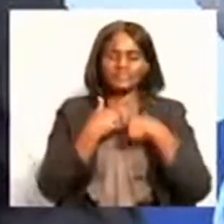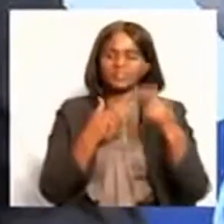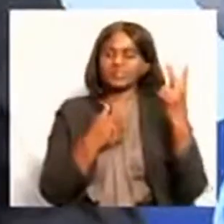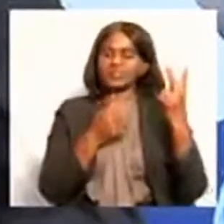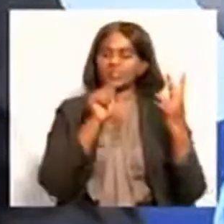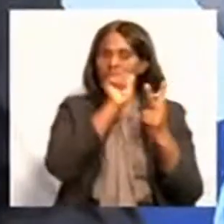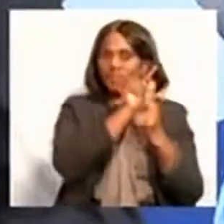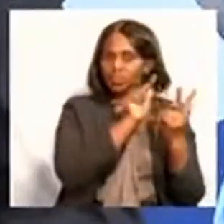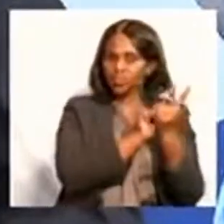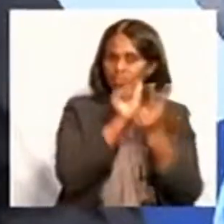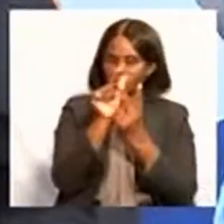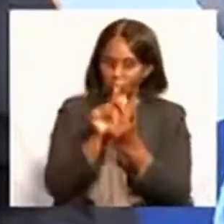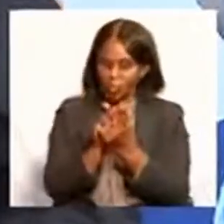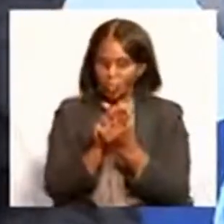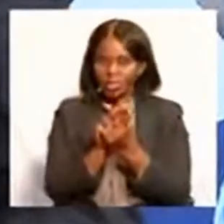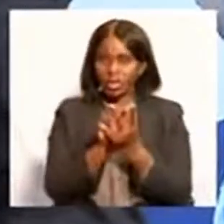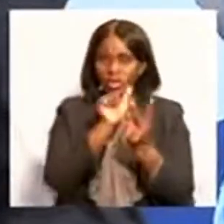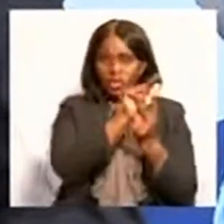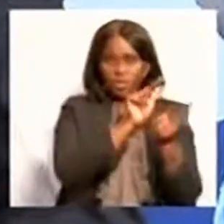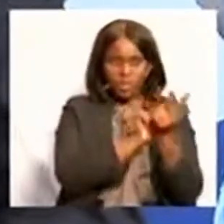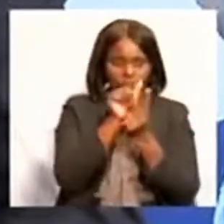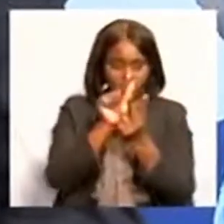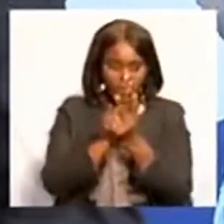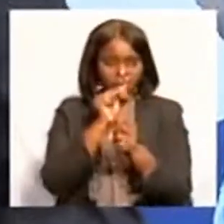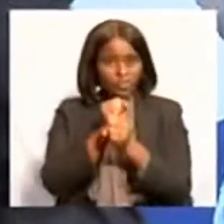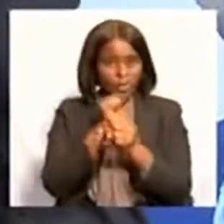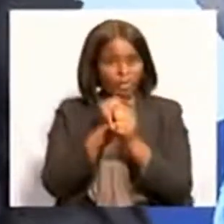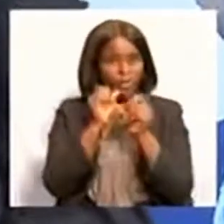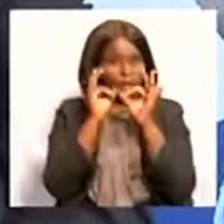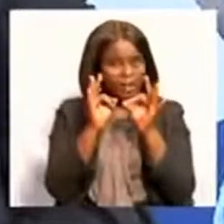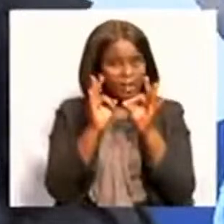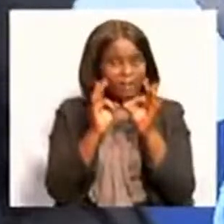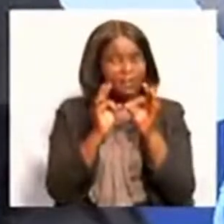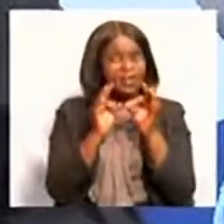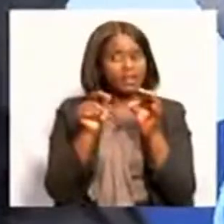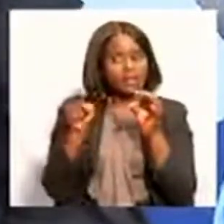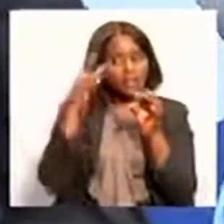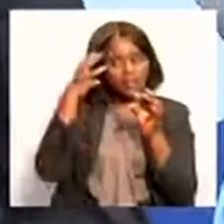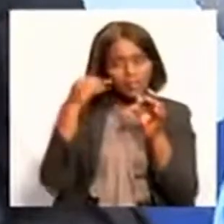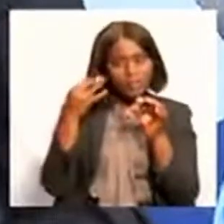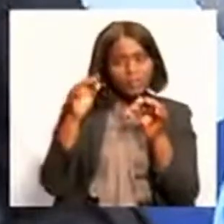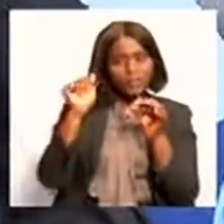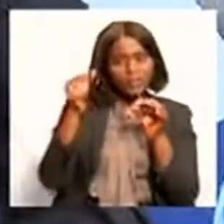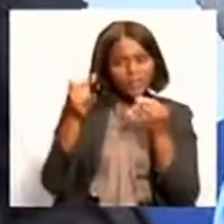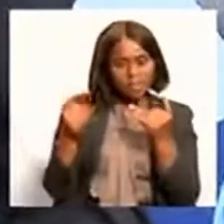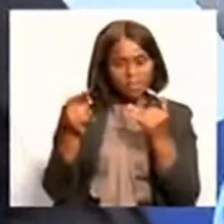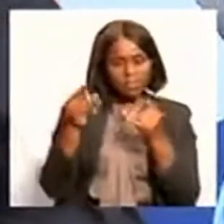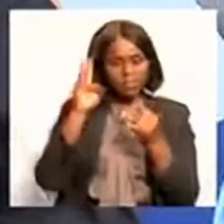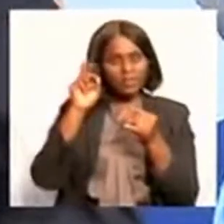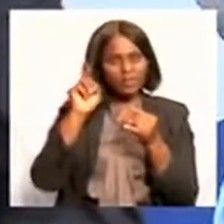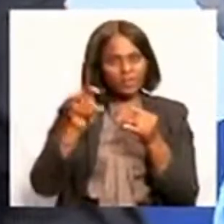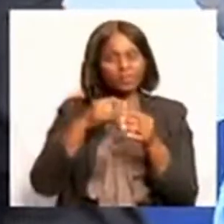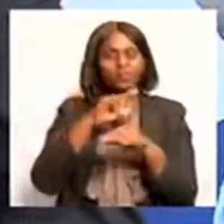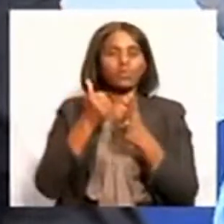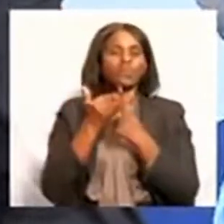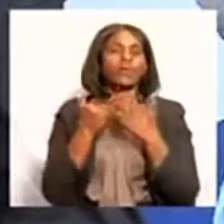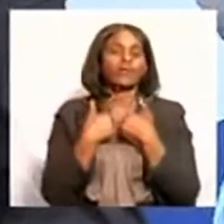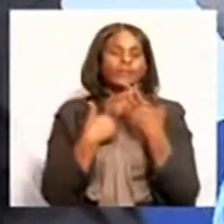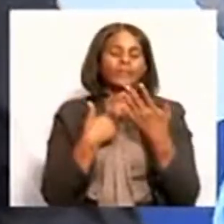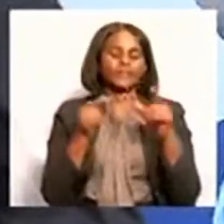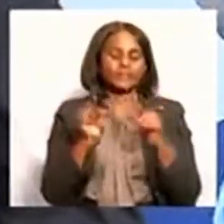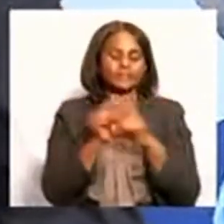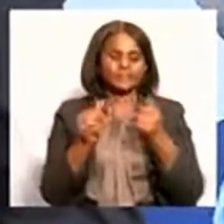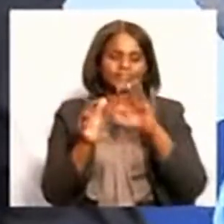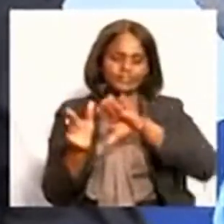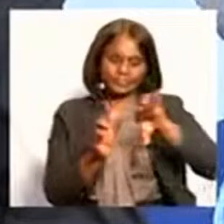acts that if those two acts are operationalized, then the Office of the Auditor General now will meet all the requirements when it